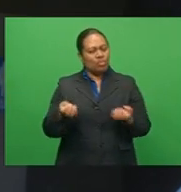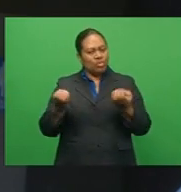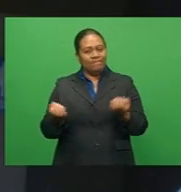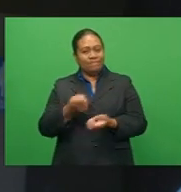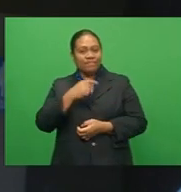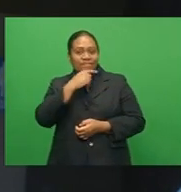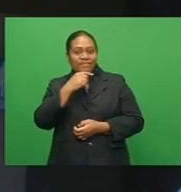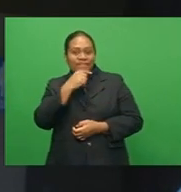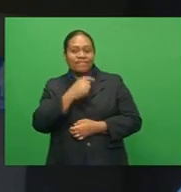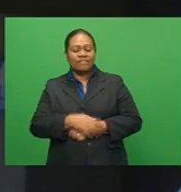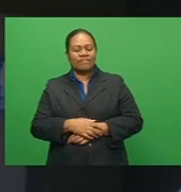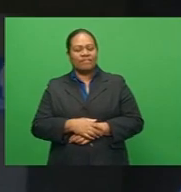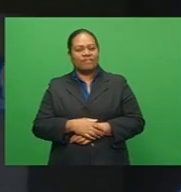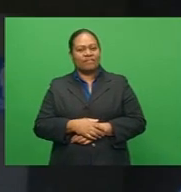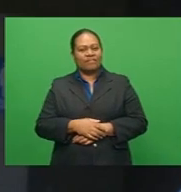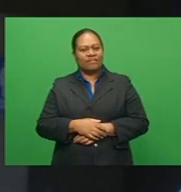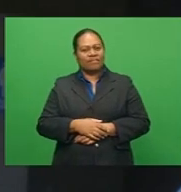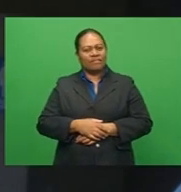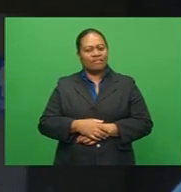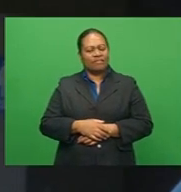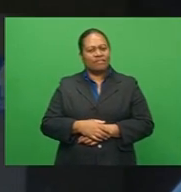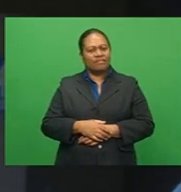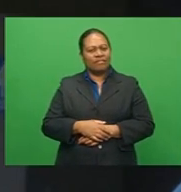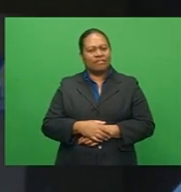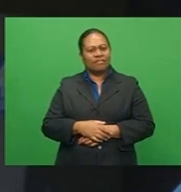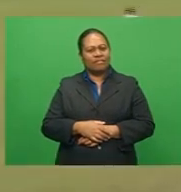sure that they are in a good space in terms of